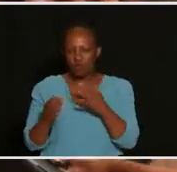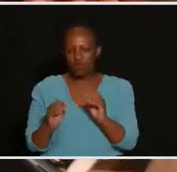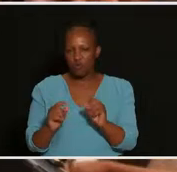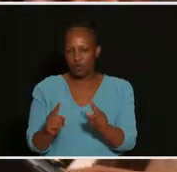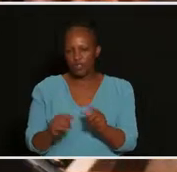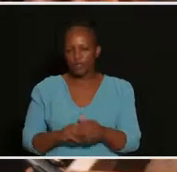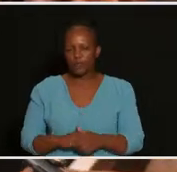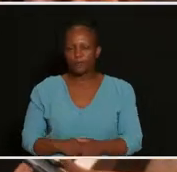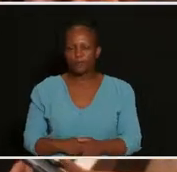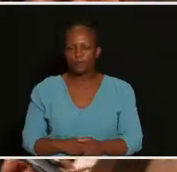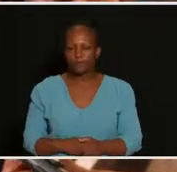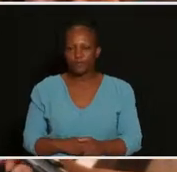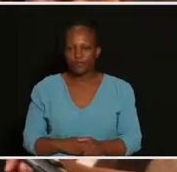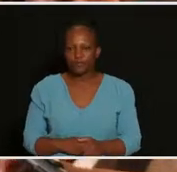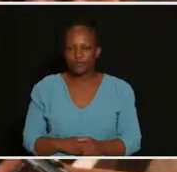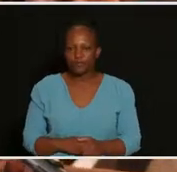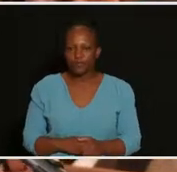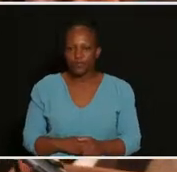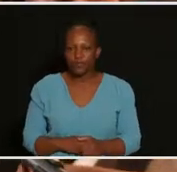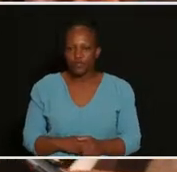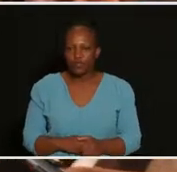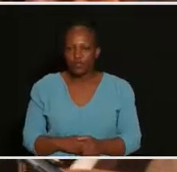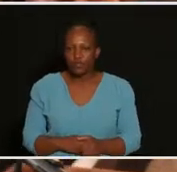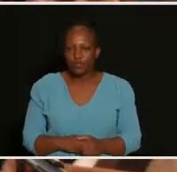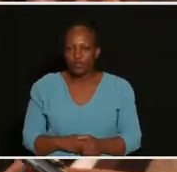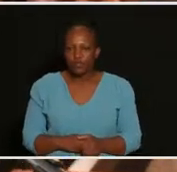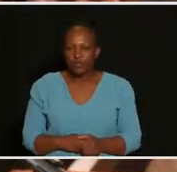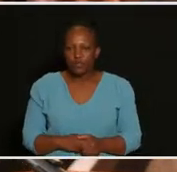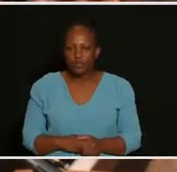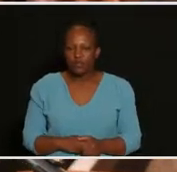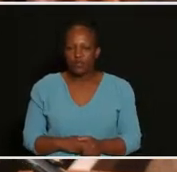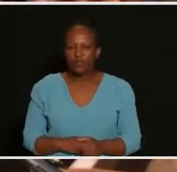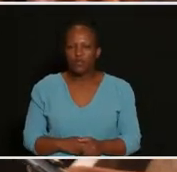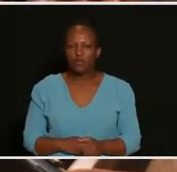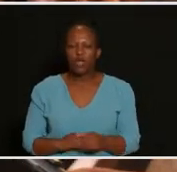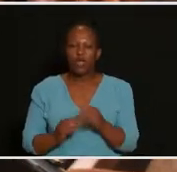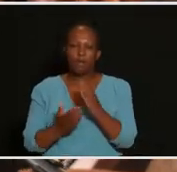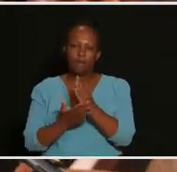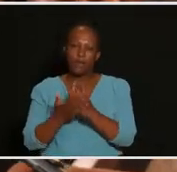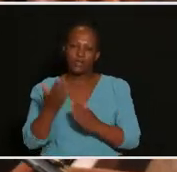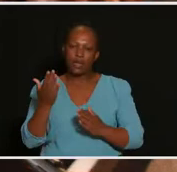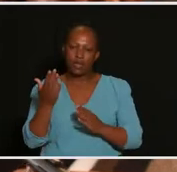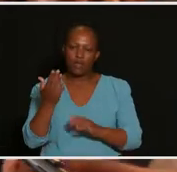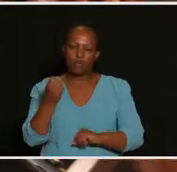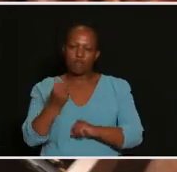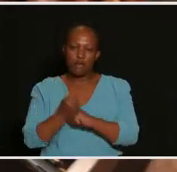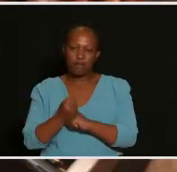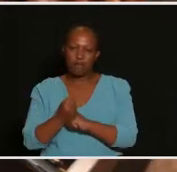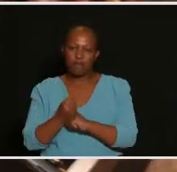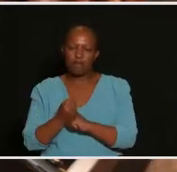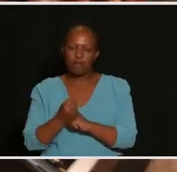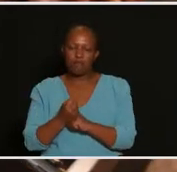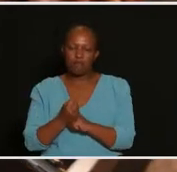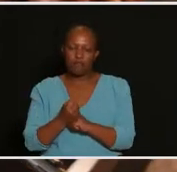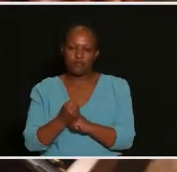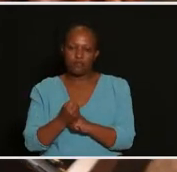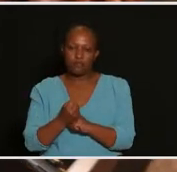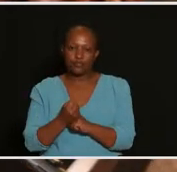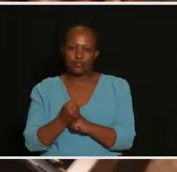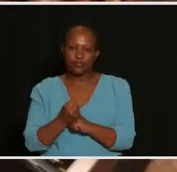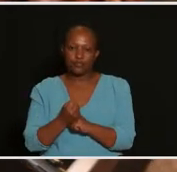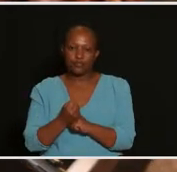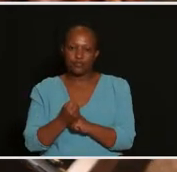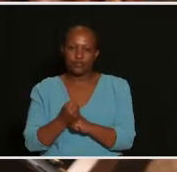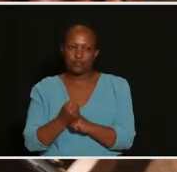opportunity I partially agree with the bill um